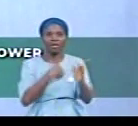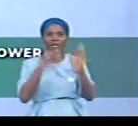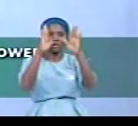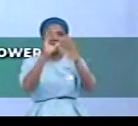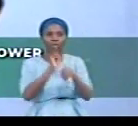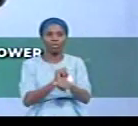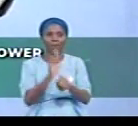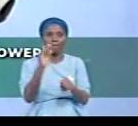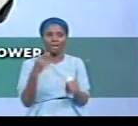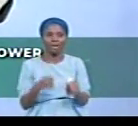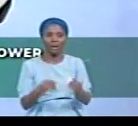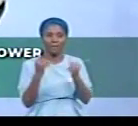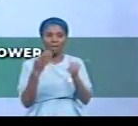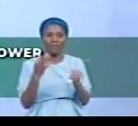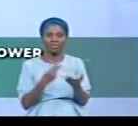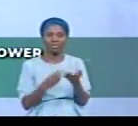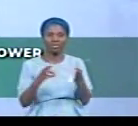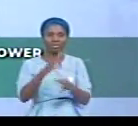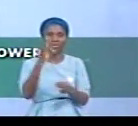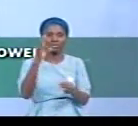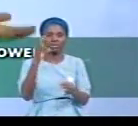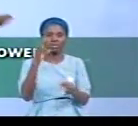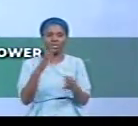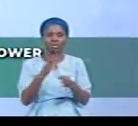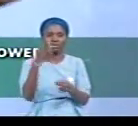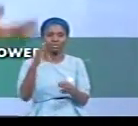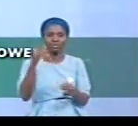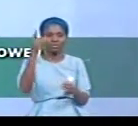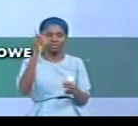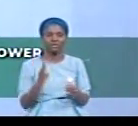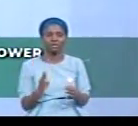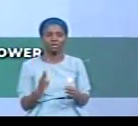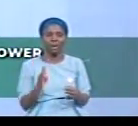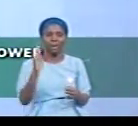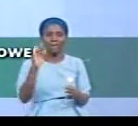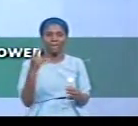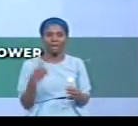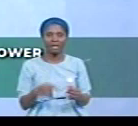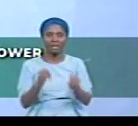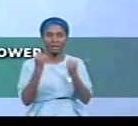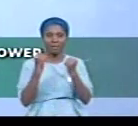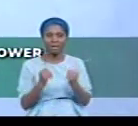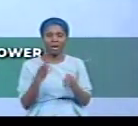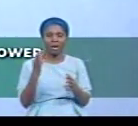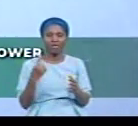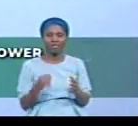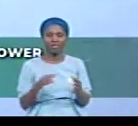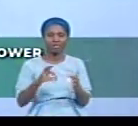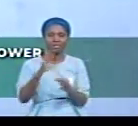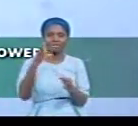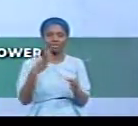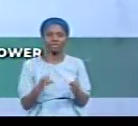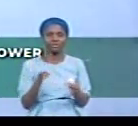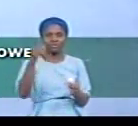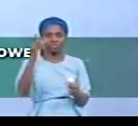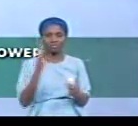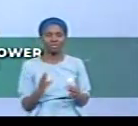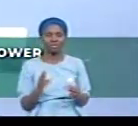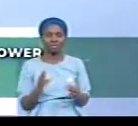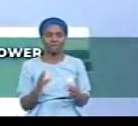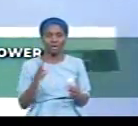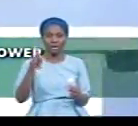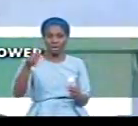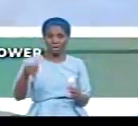Spirit of God, by the power of the Spirit of God, Paul the apostle was